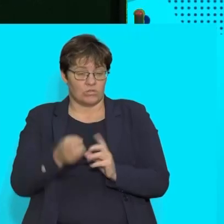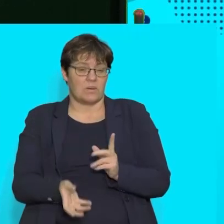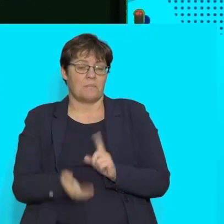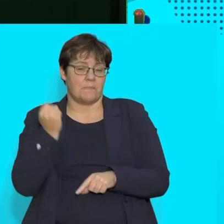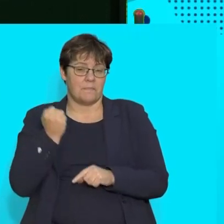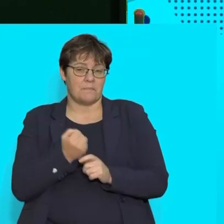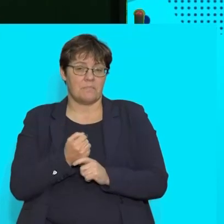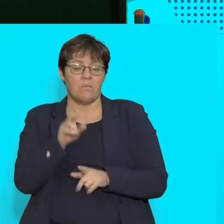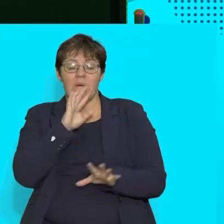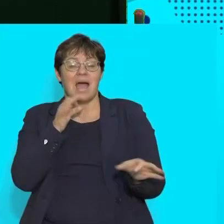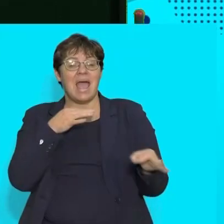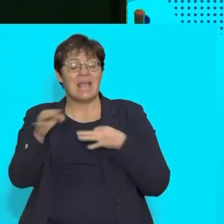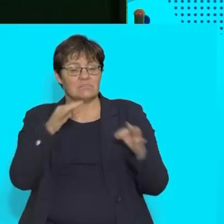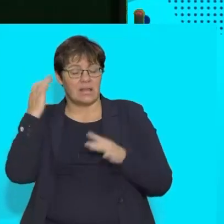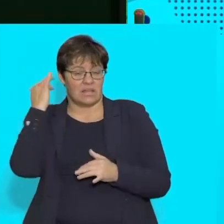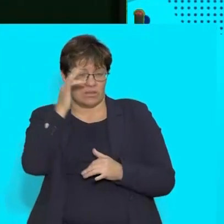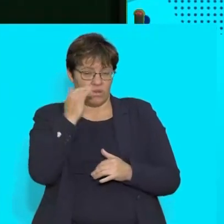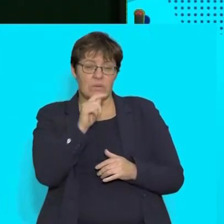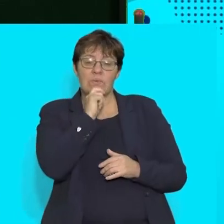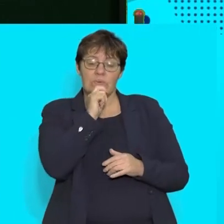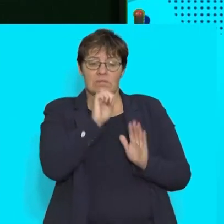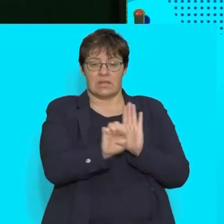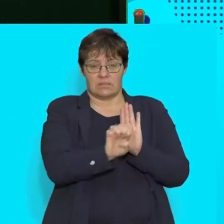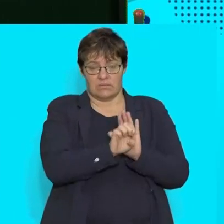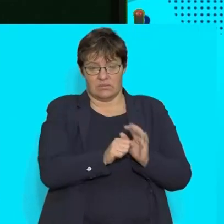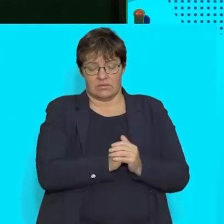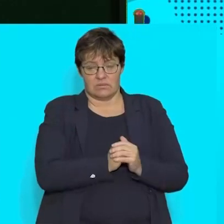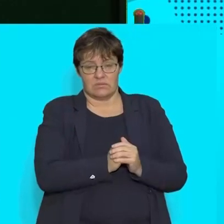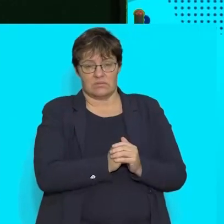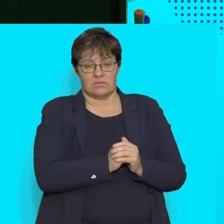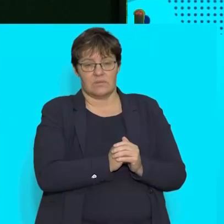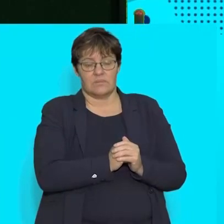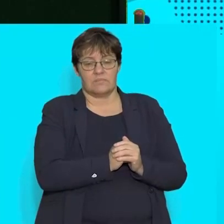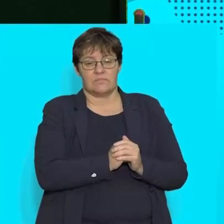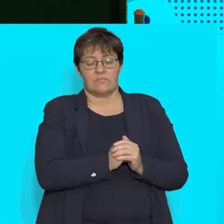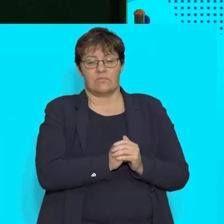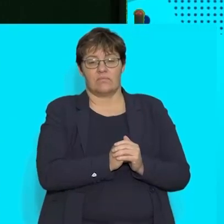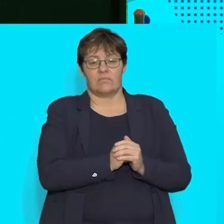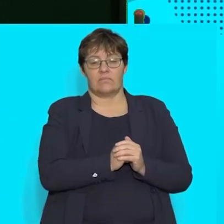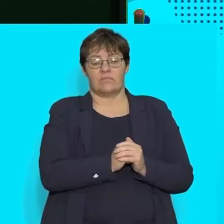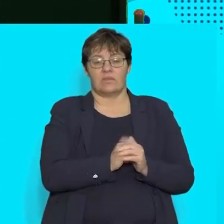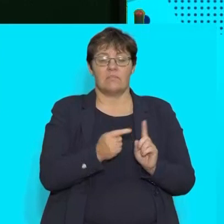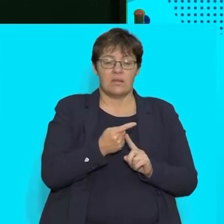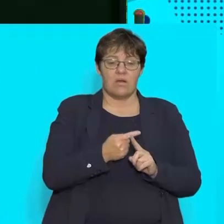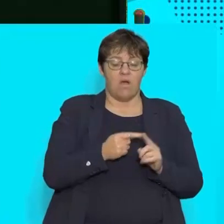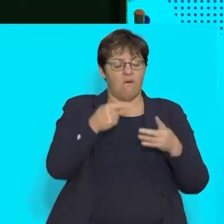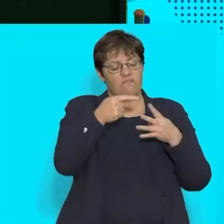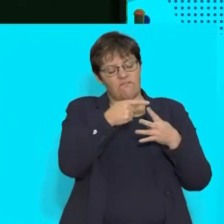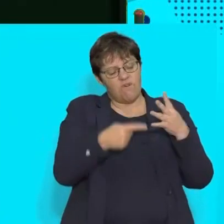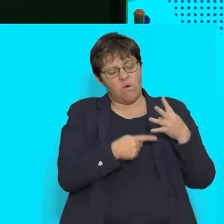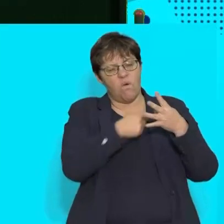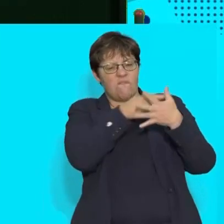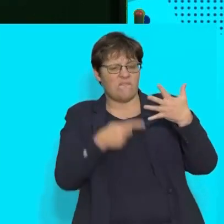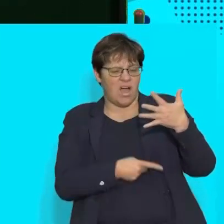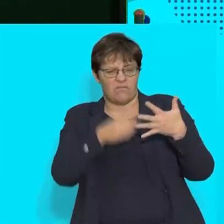where you've got to explain the theory using an example. Again, it is pinned by the 4 or 5 concepts